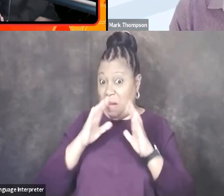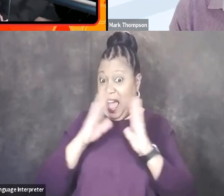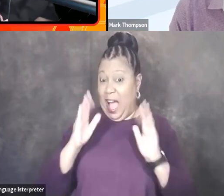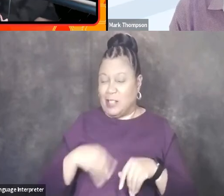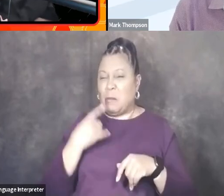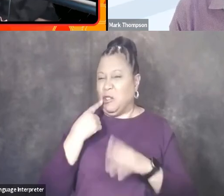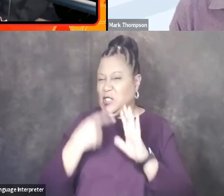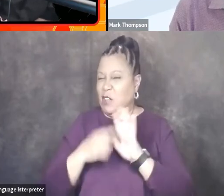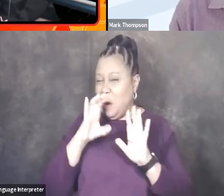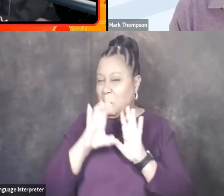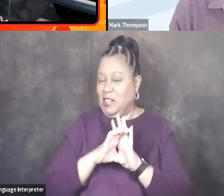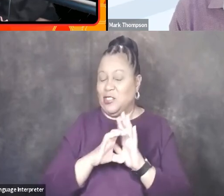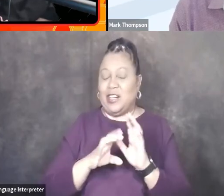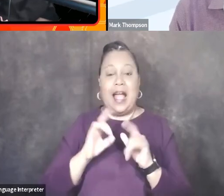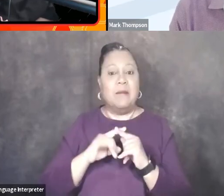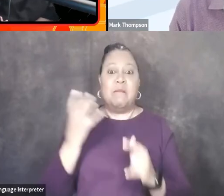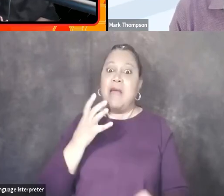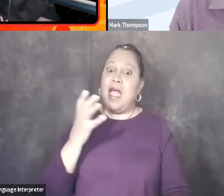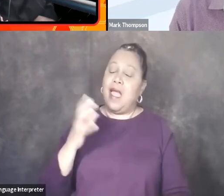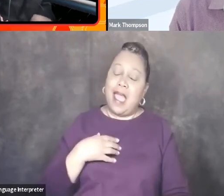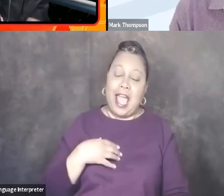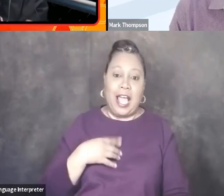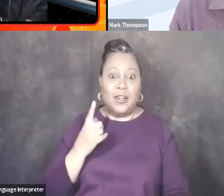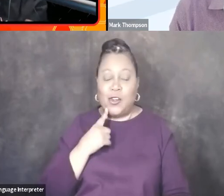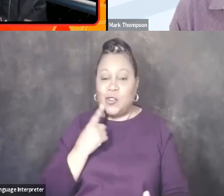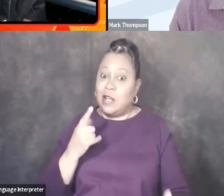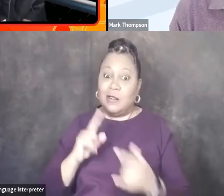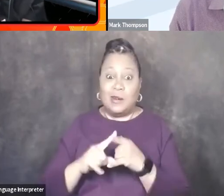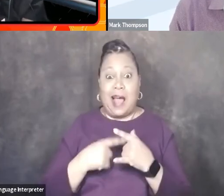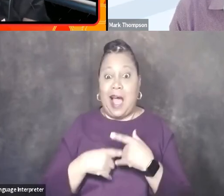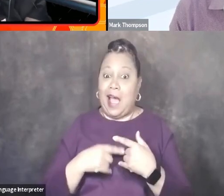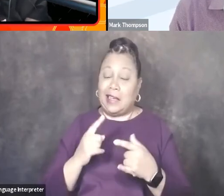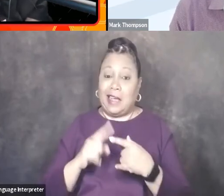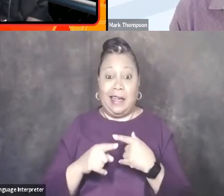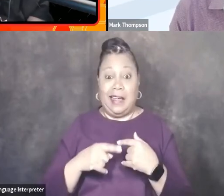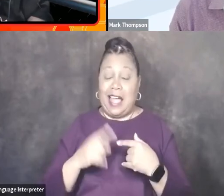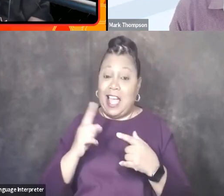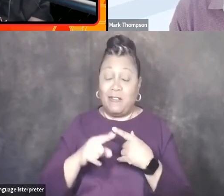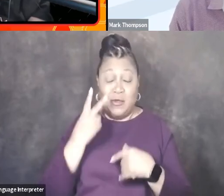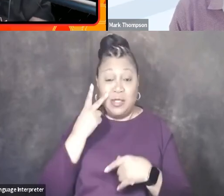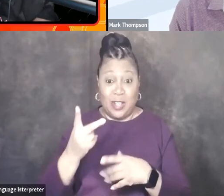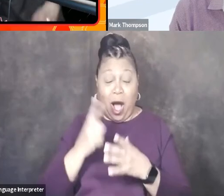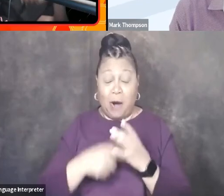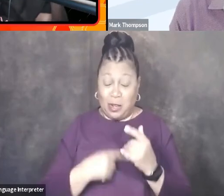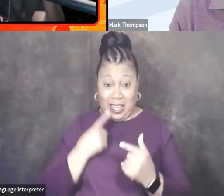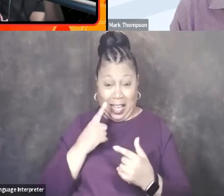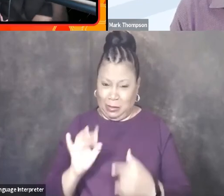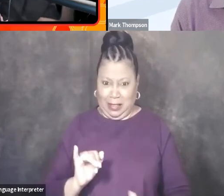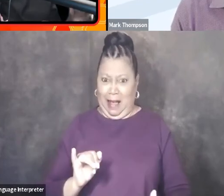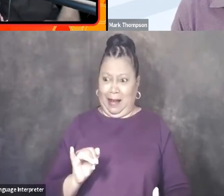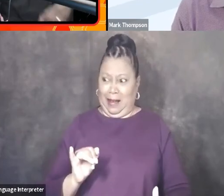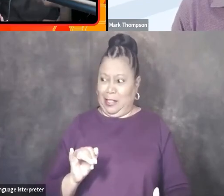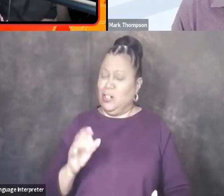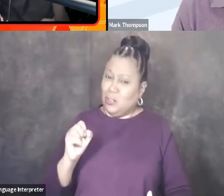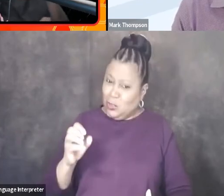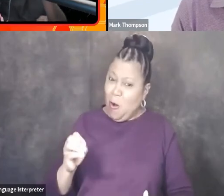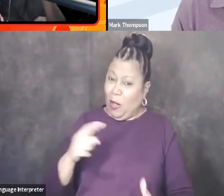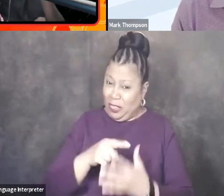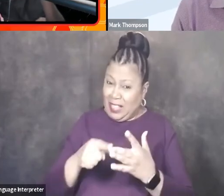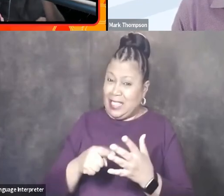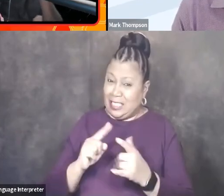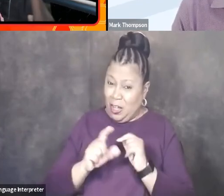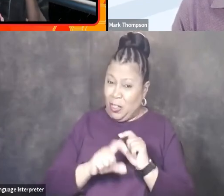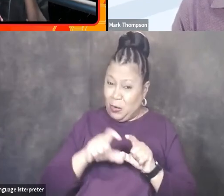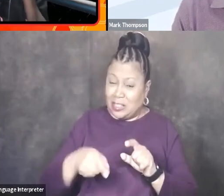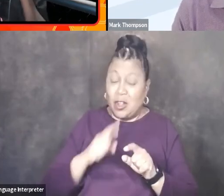threshold. Man, it's like it got Yeah. mutilated by Magneto himself. If you saw it, I mean, it was just like, so those Yeah.